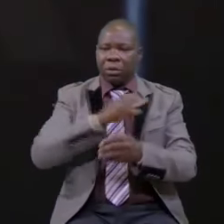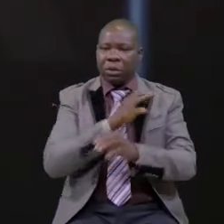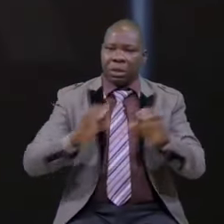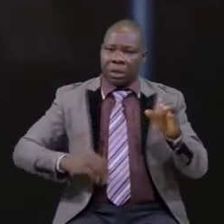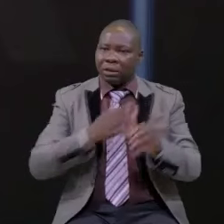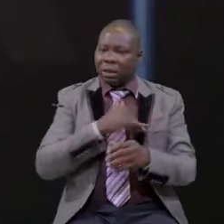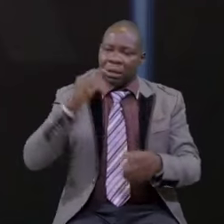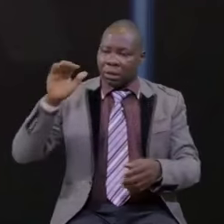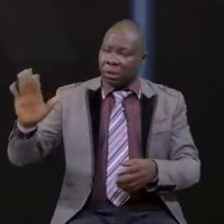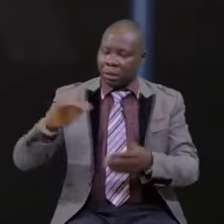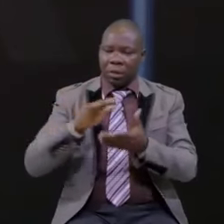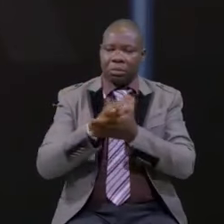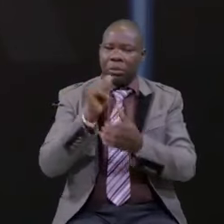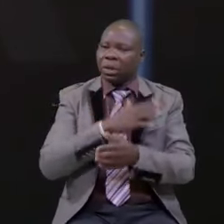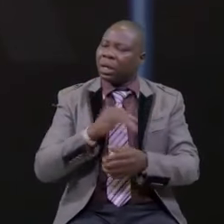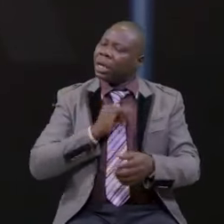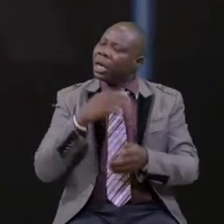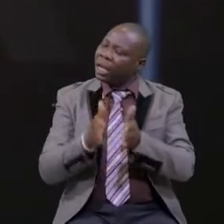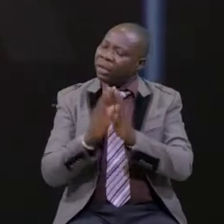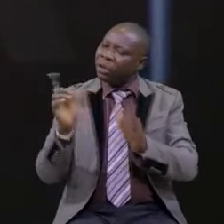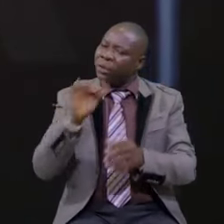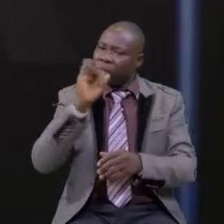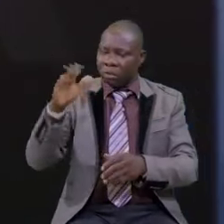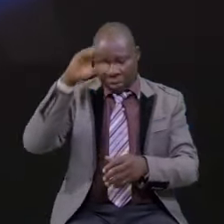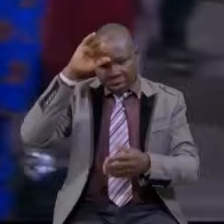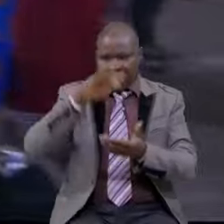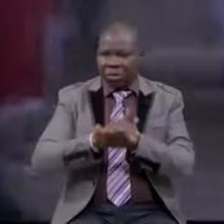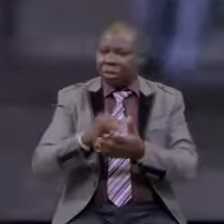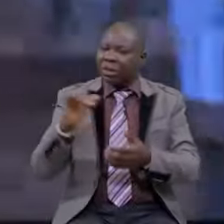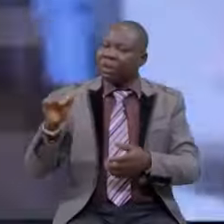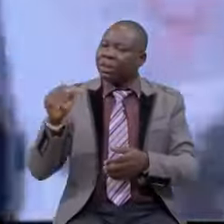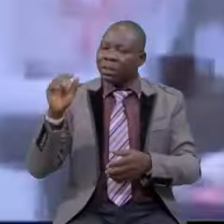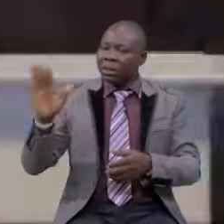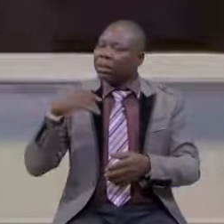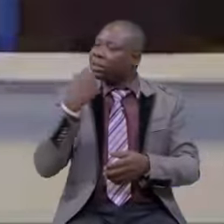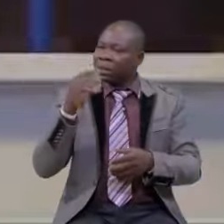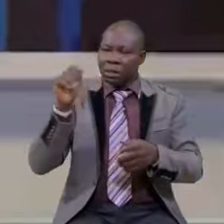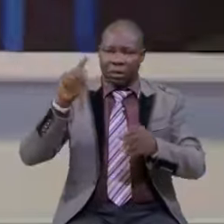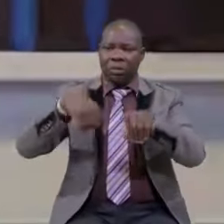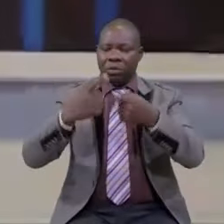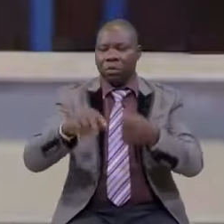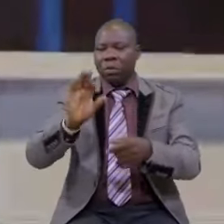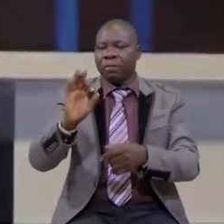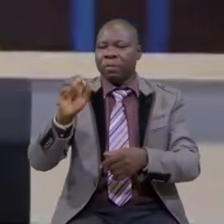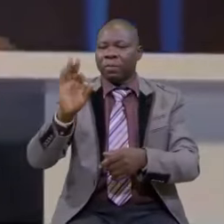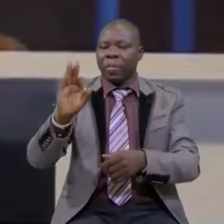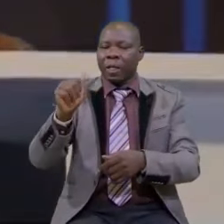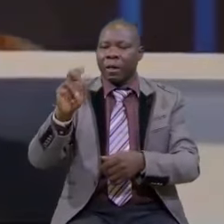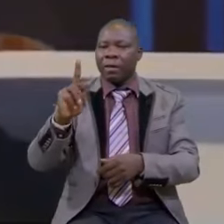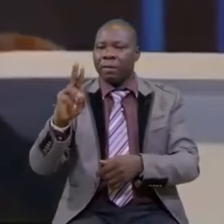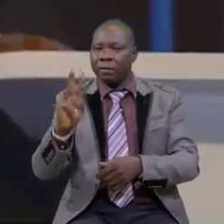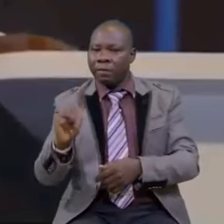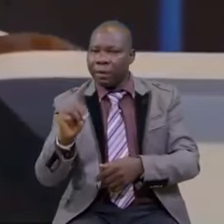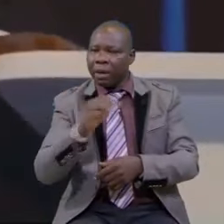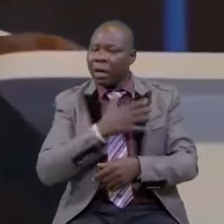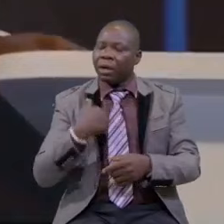said, but your husband, she said, he went to the farm. I said, oh, wait. And after your while waiting, we're discipling her,